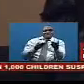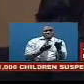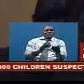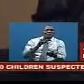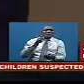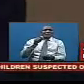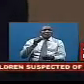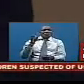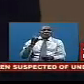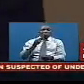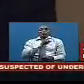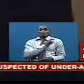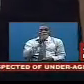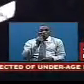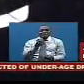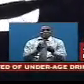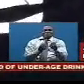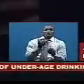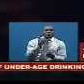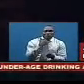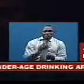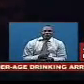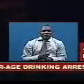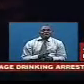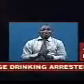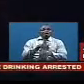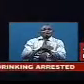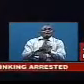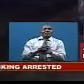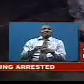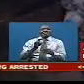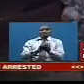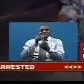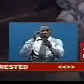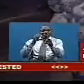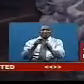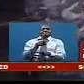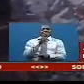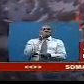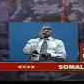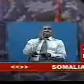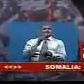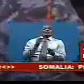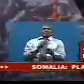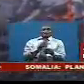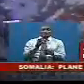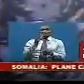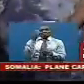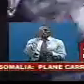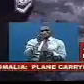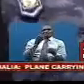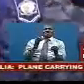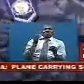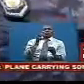brought to the Dansoman police station for reckless driving. It was later discovered that he was drunk and reeked of